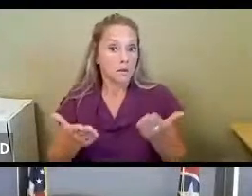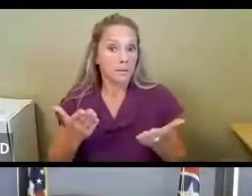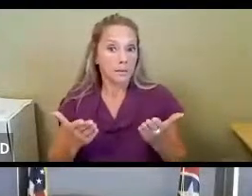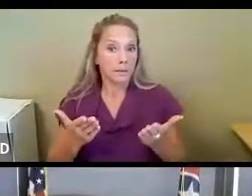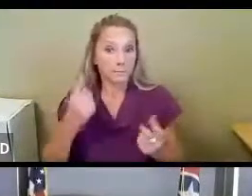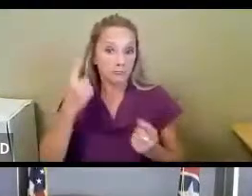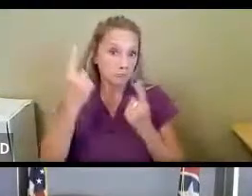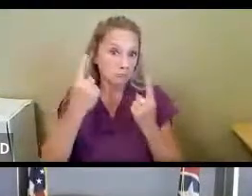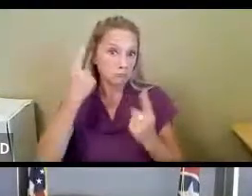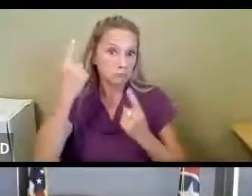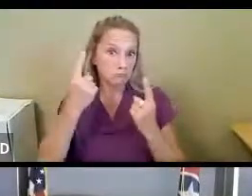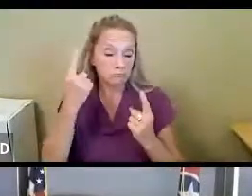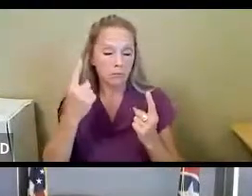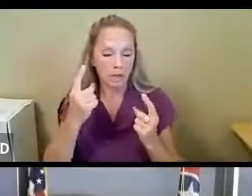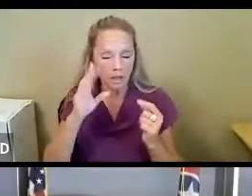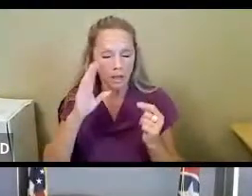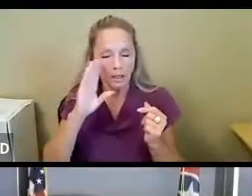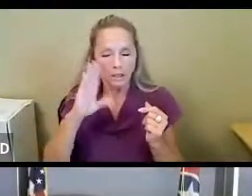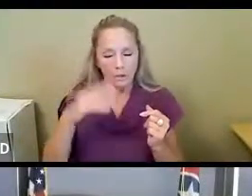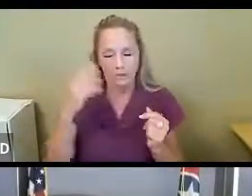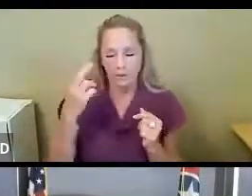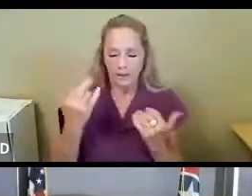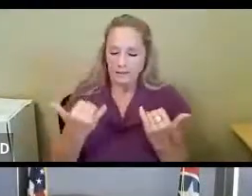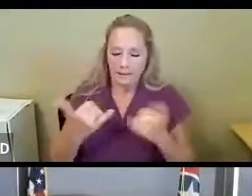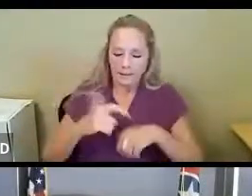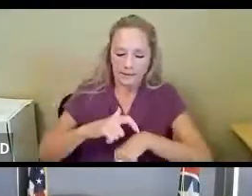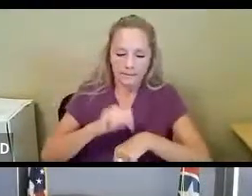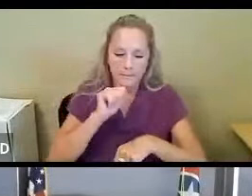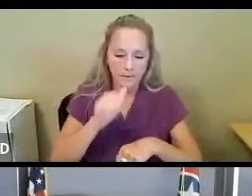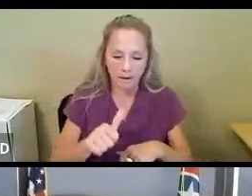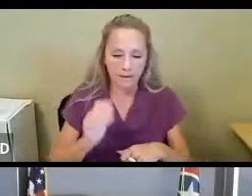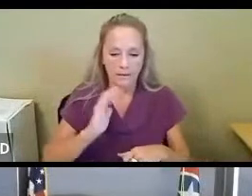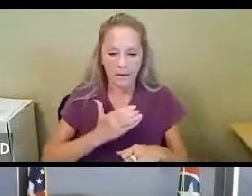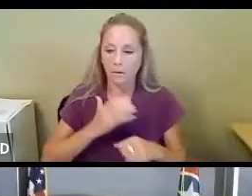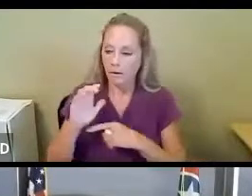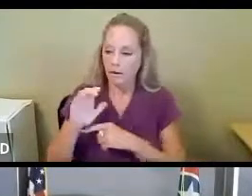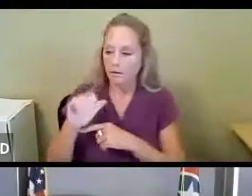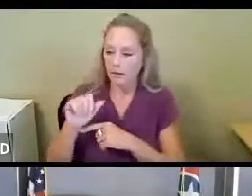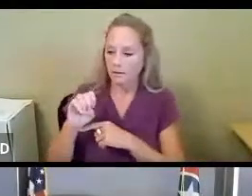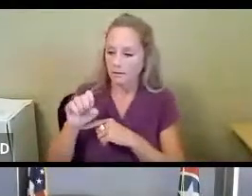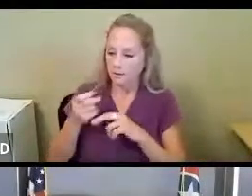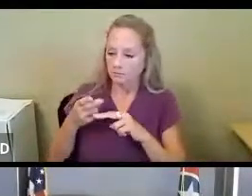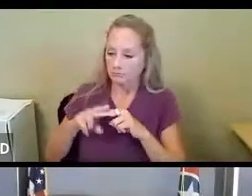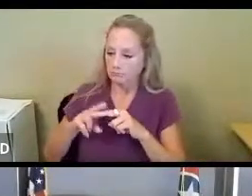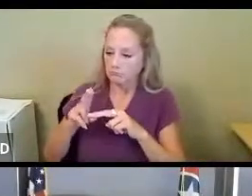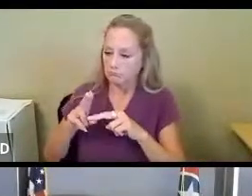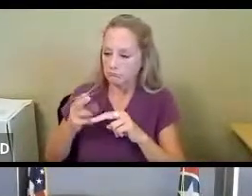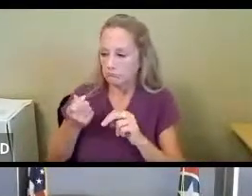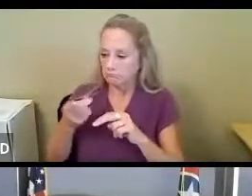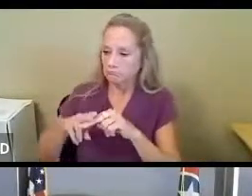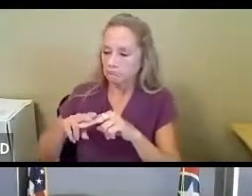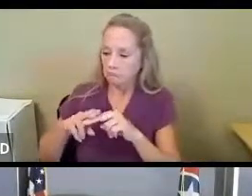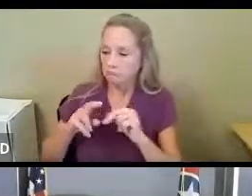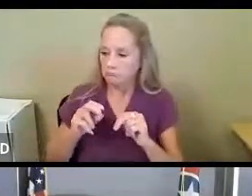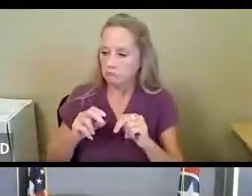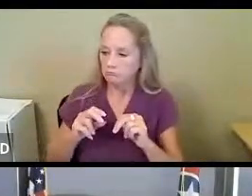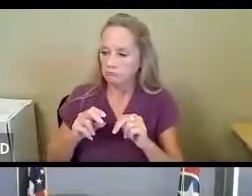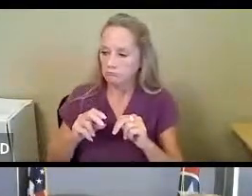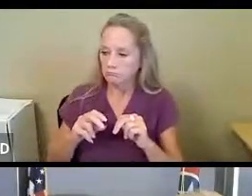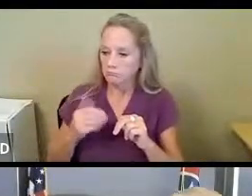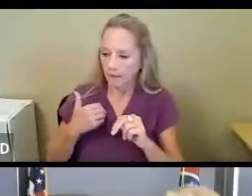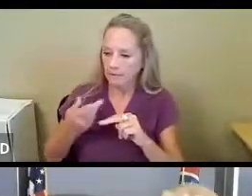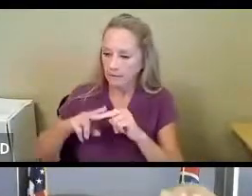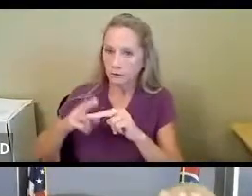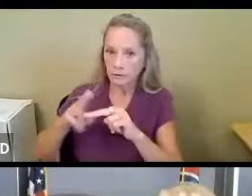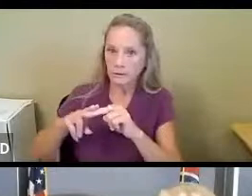I realize now is not the time as our cases are going up, and we're having